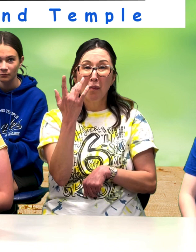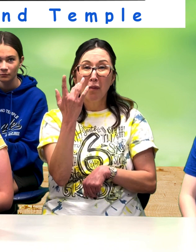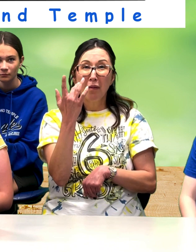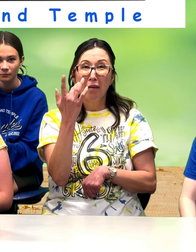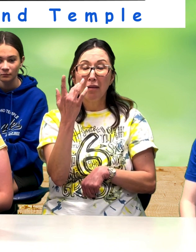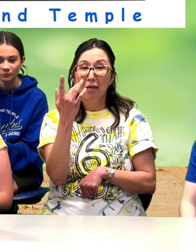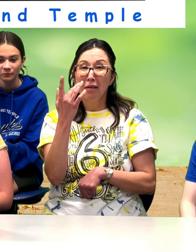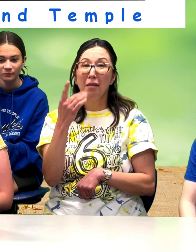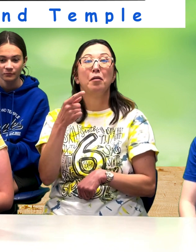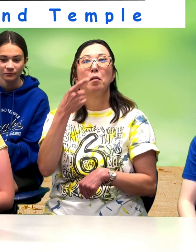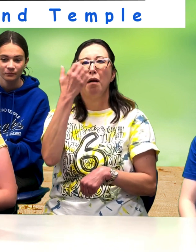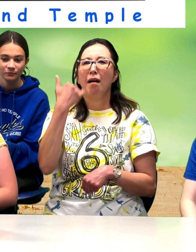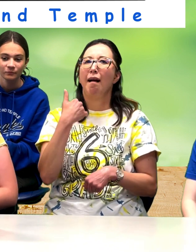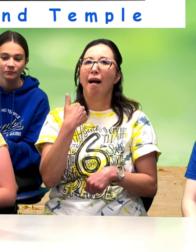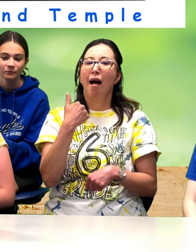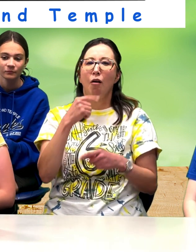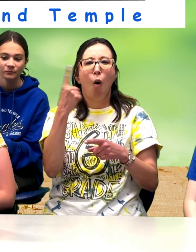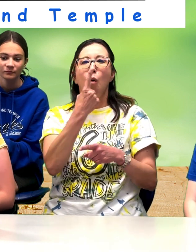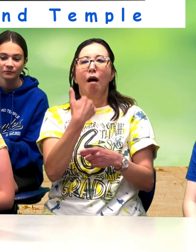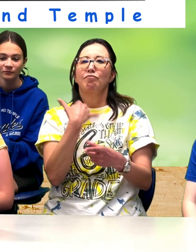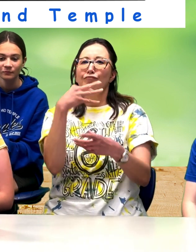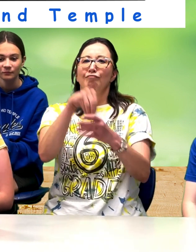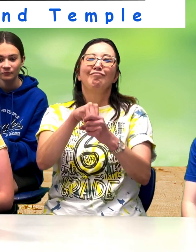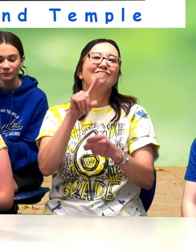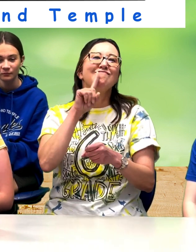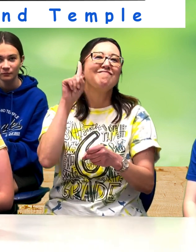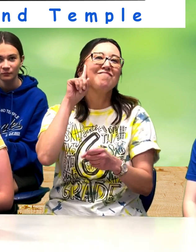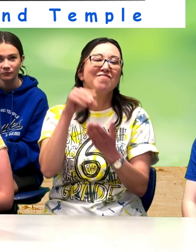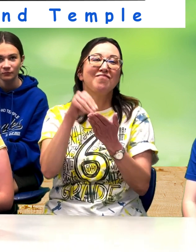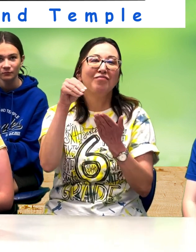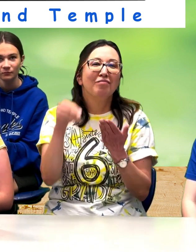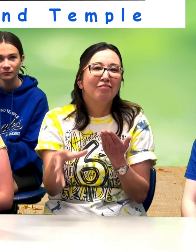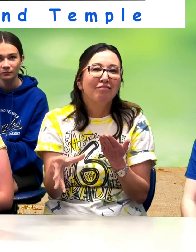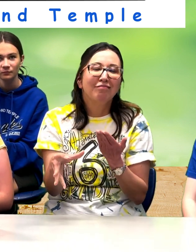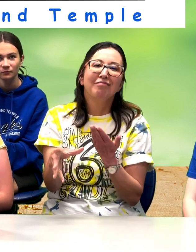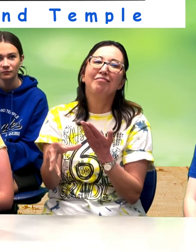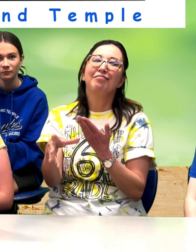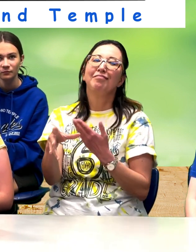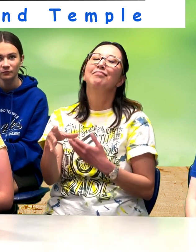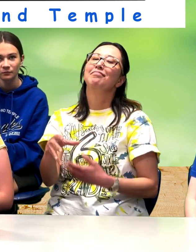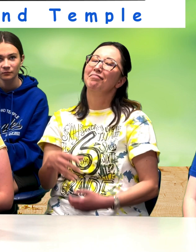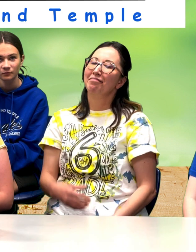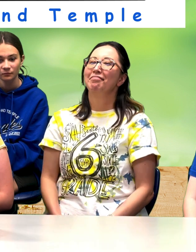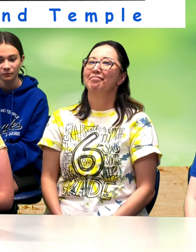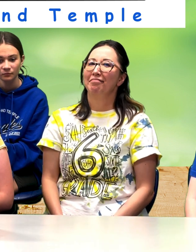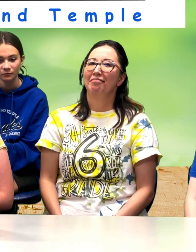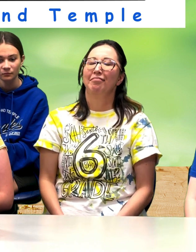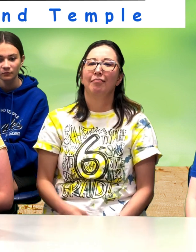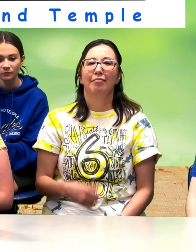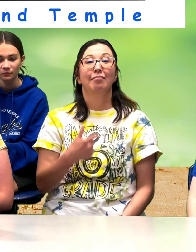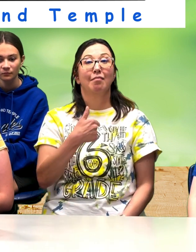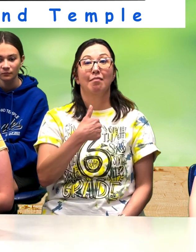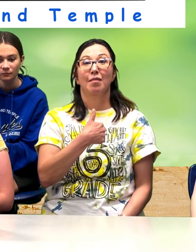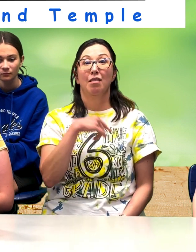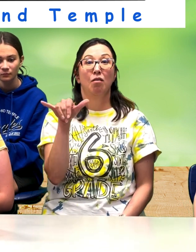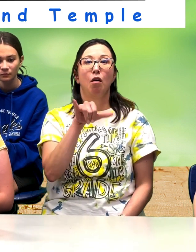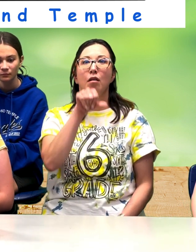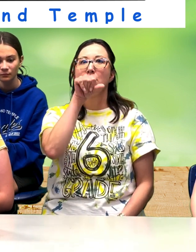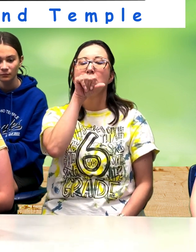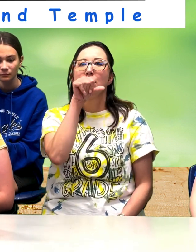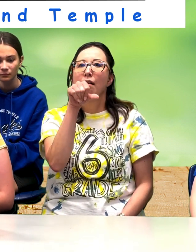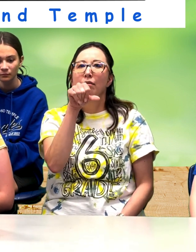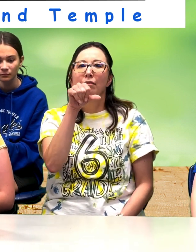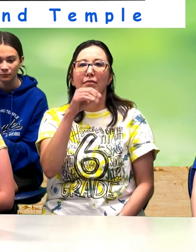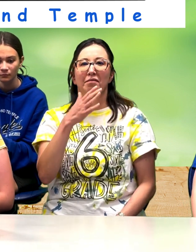Raymond Temple, I love Raymond Temple because it's very inclusive. They include the deaf and hard of hearing students and